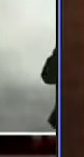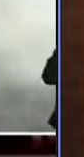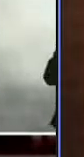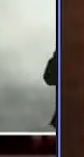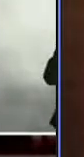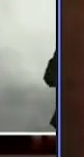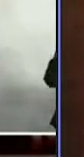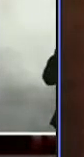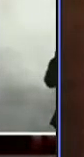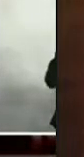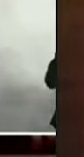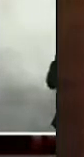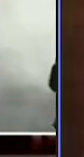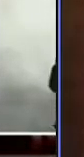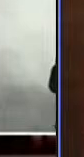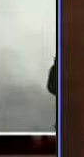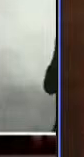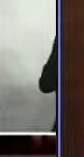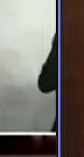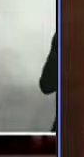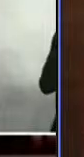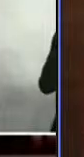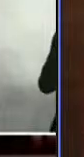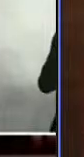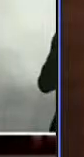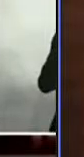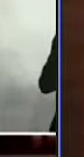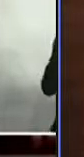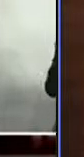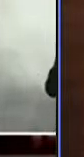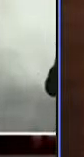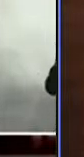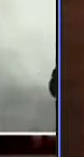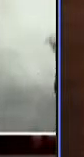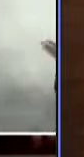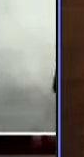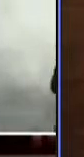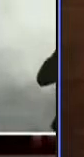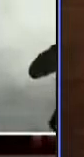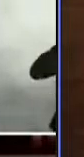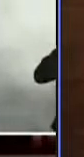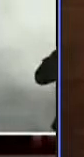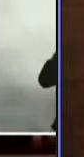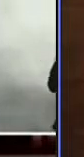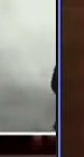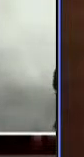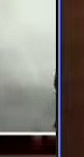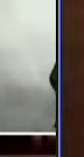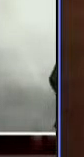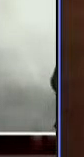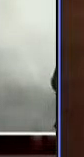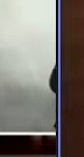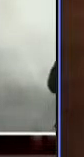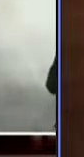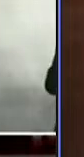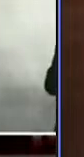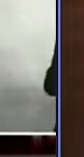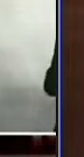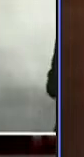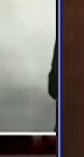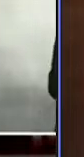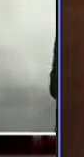this narrative report, and I hope members have received it, is the standard statistical report as against